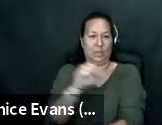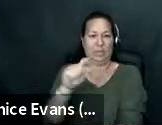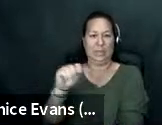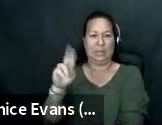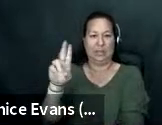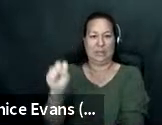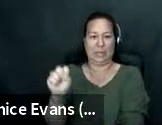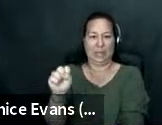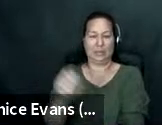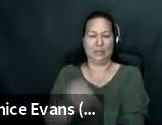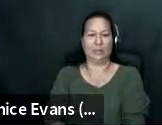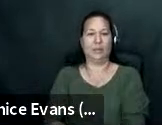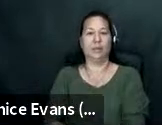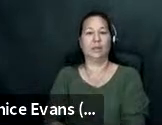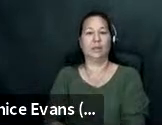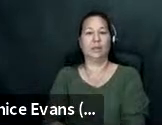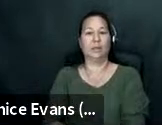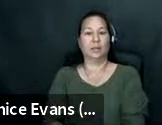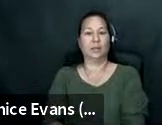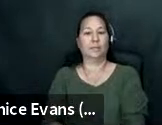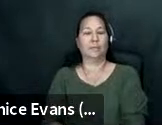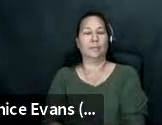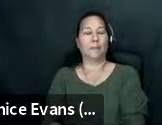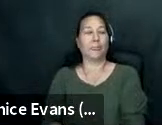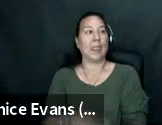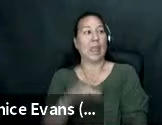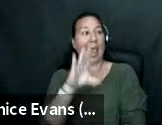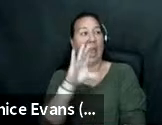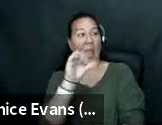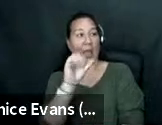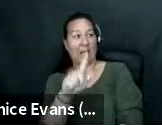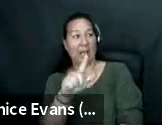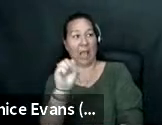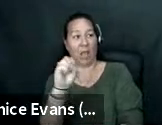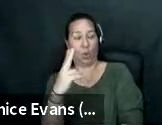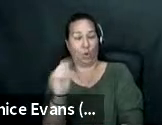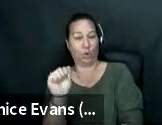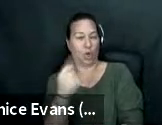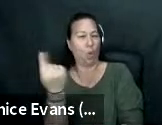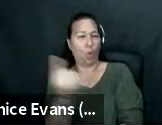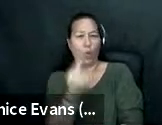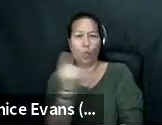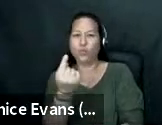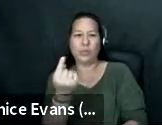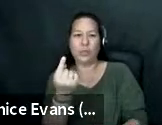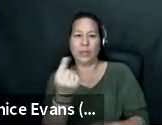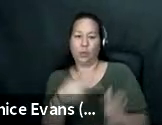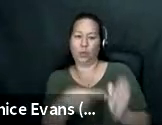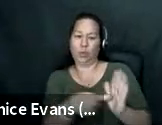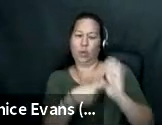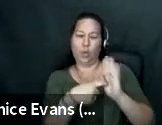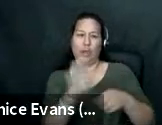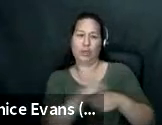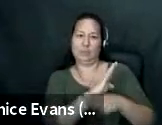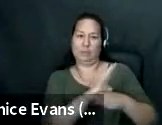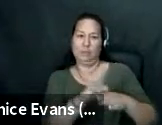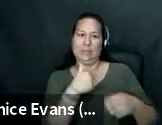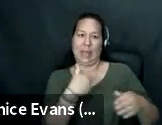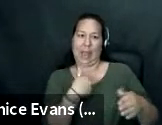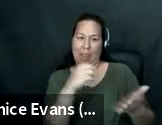documents it. So if you do have a third-party provider, that would be okay as long as the employer has all that information.